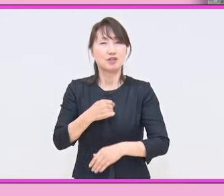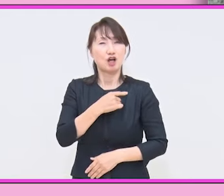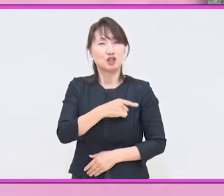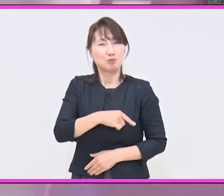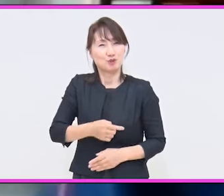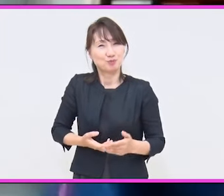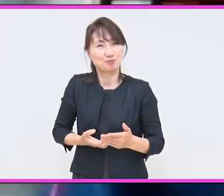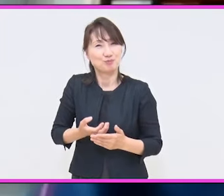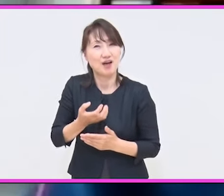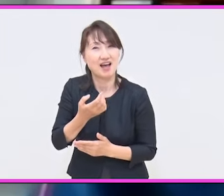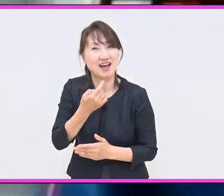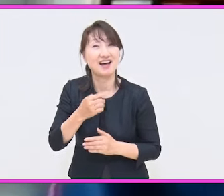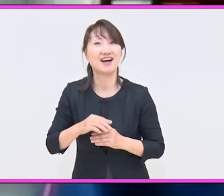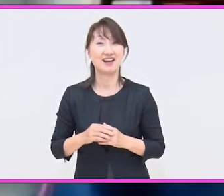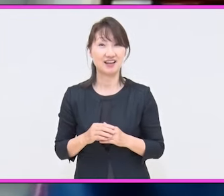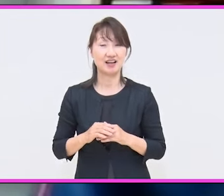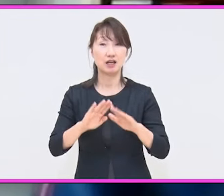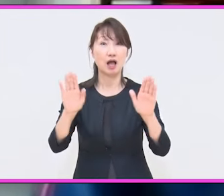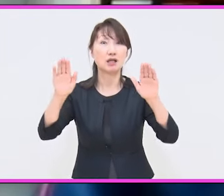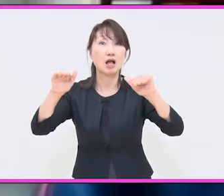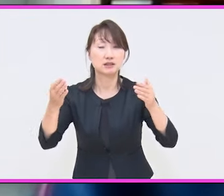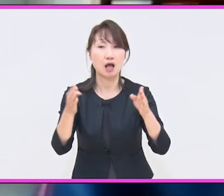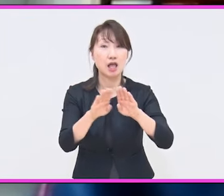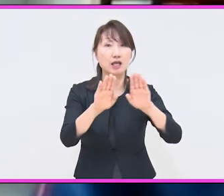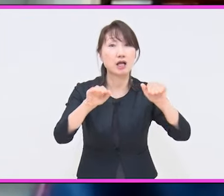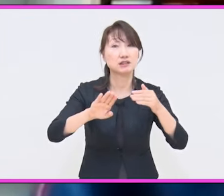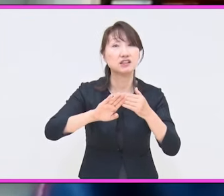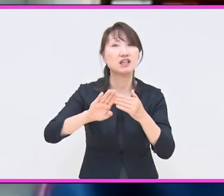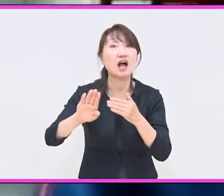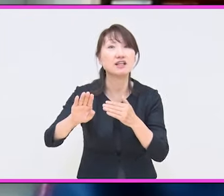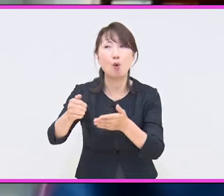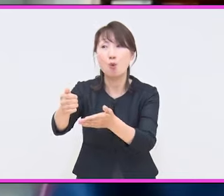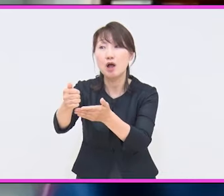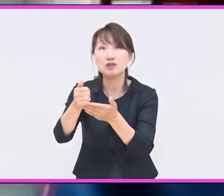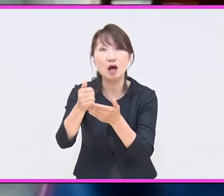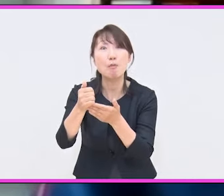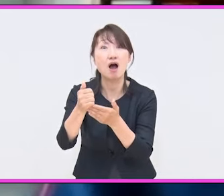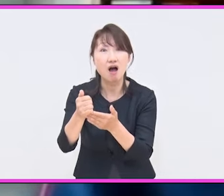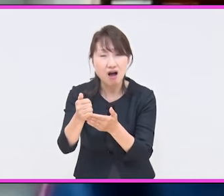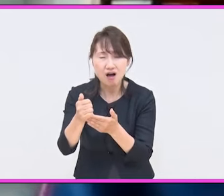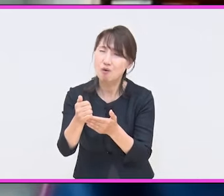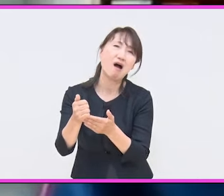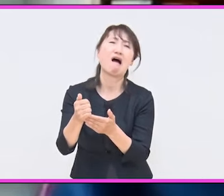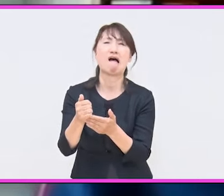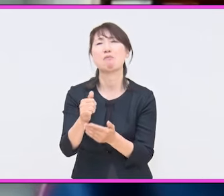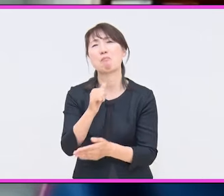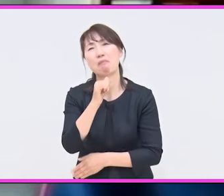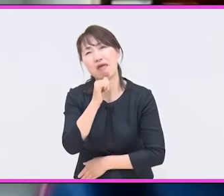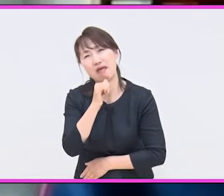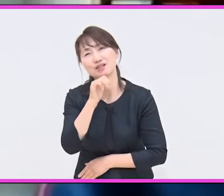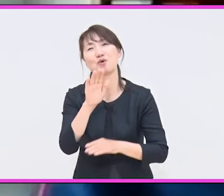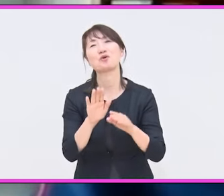special. And I think it was a long time before we